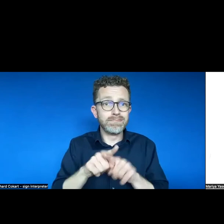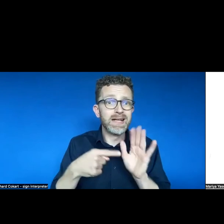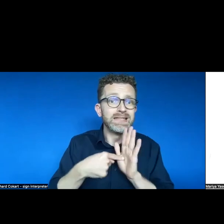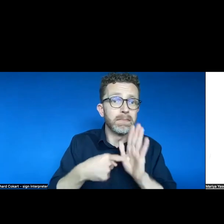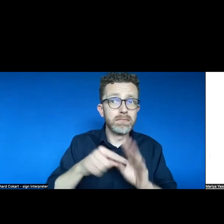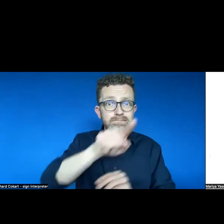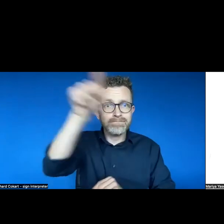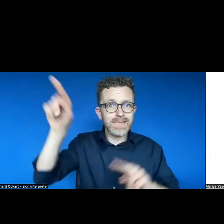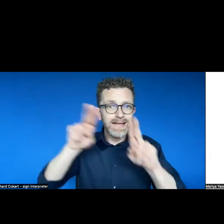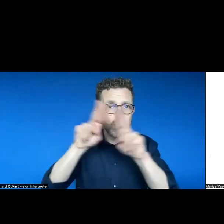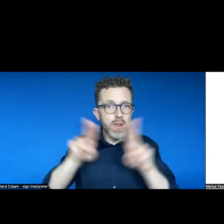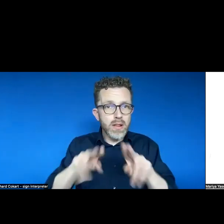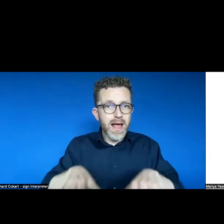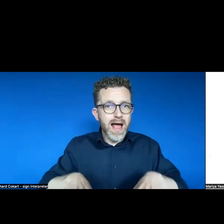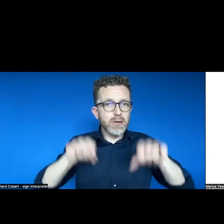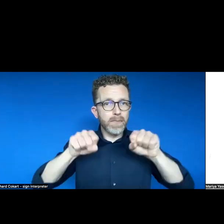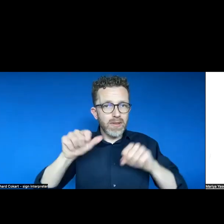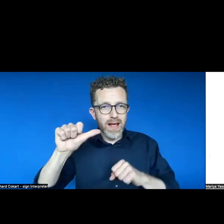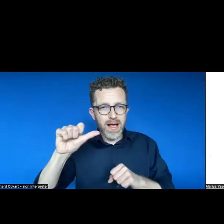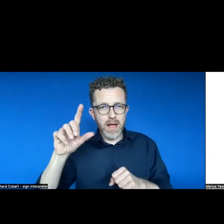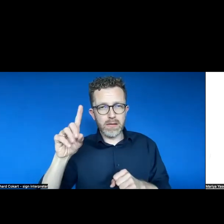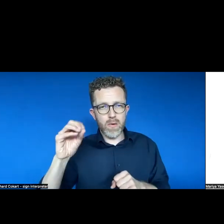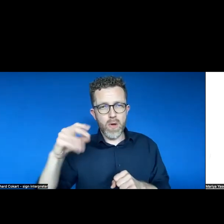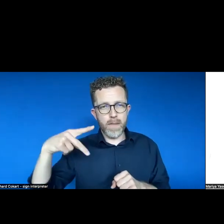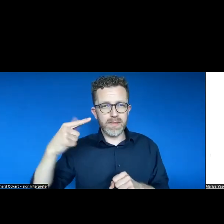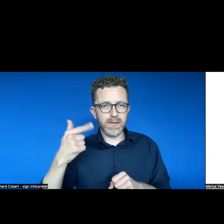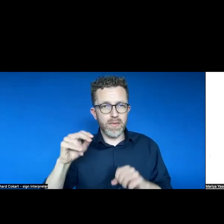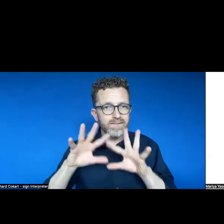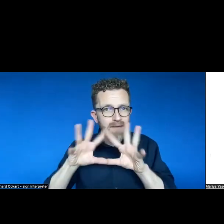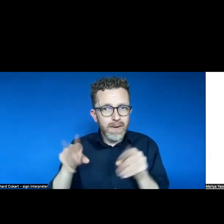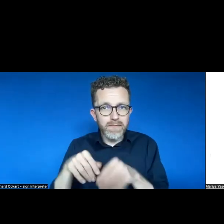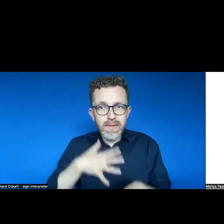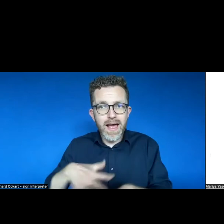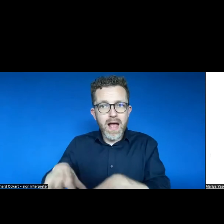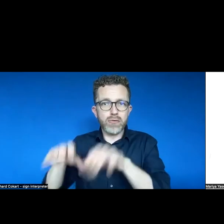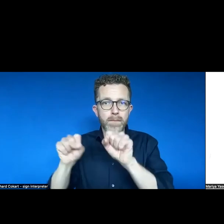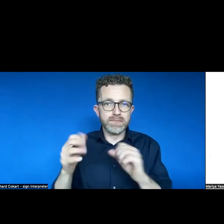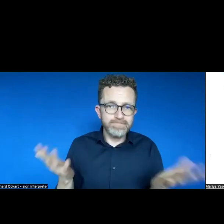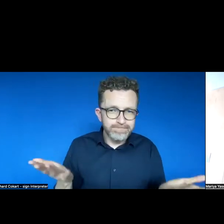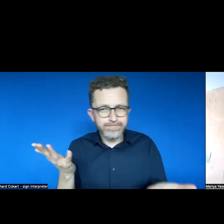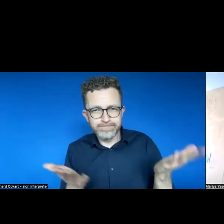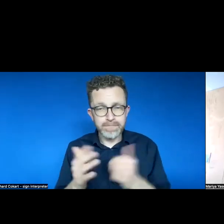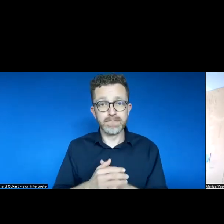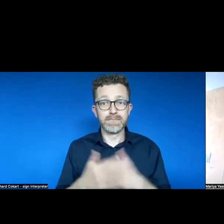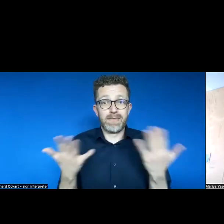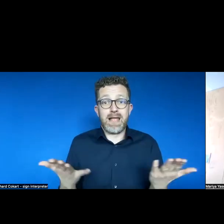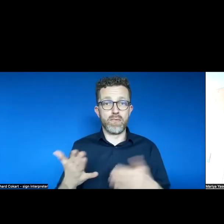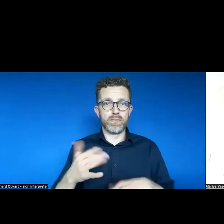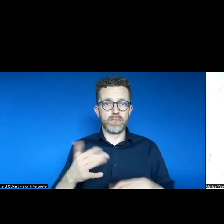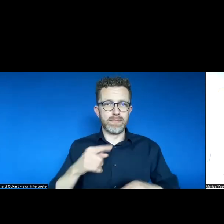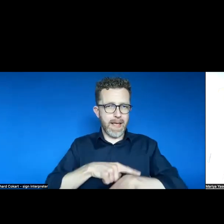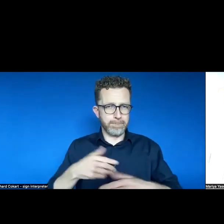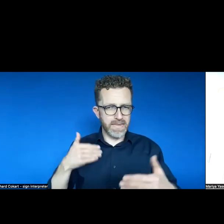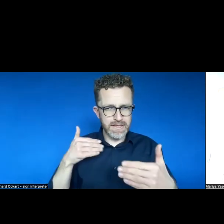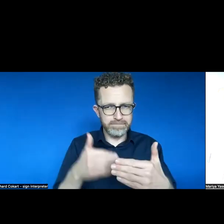Now we as a DF on the stage when we are planning our own activity in this sphere, and